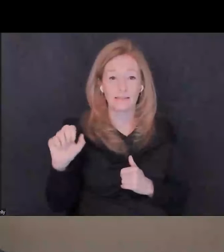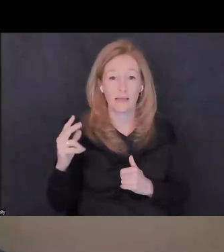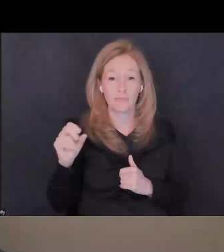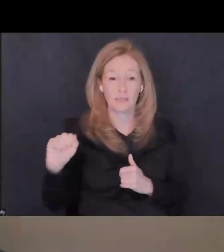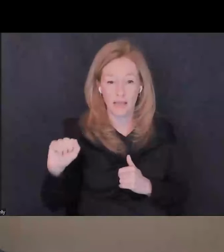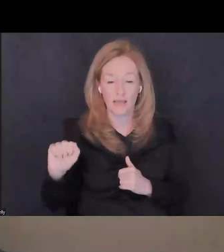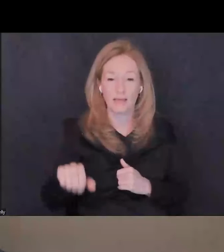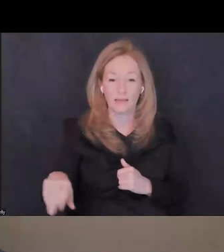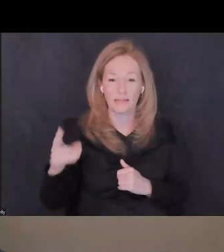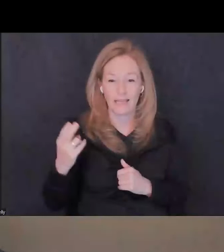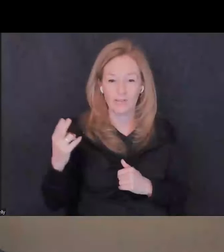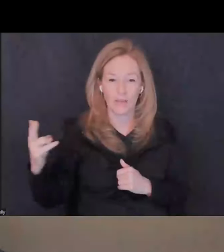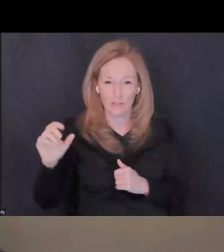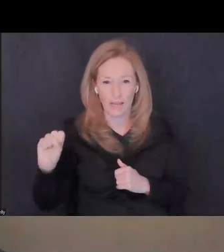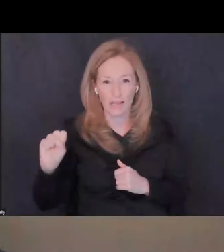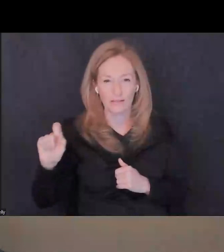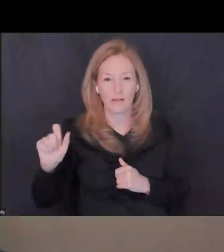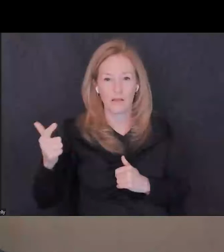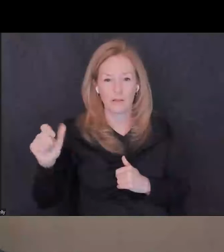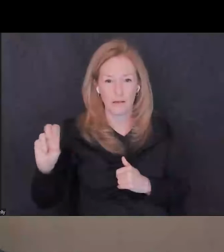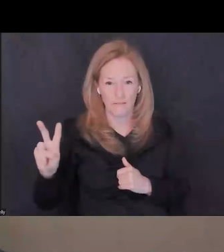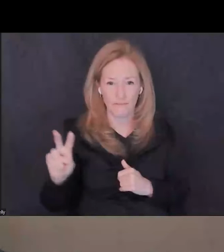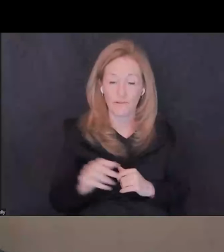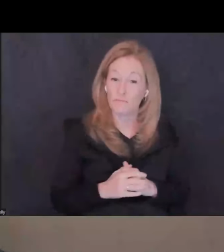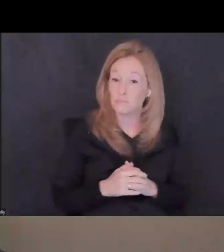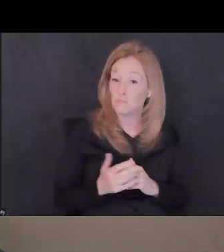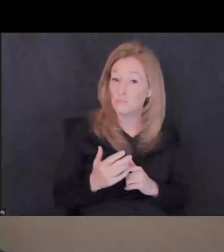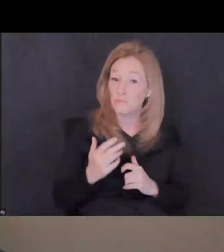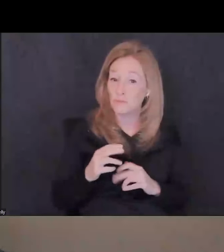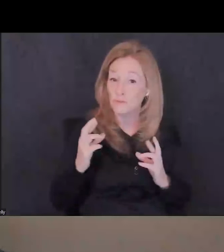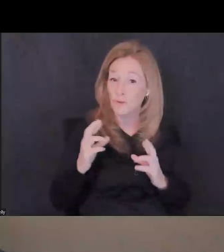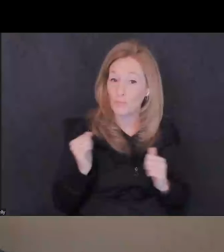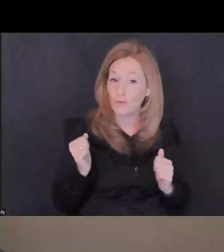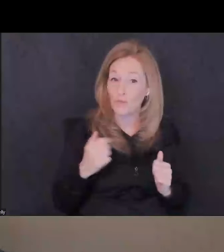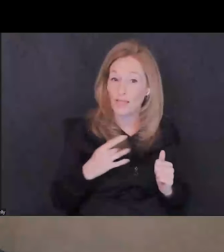@samhsa.hhs.gov. And hope you all like the new materials.